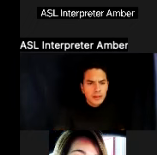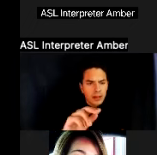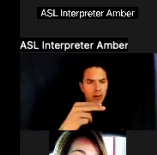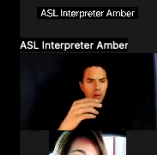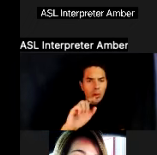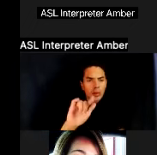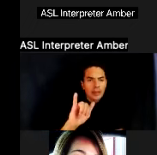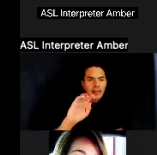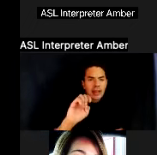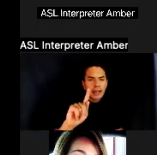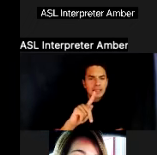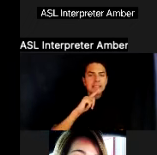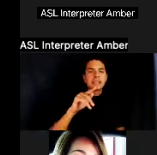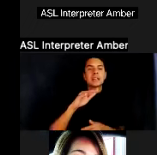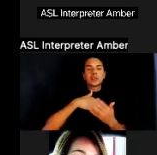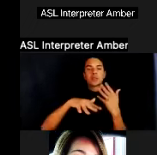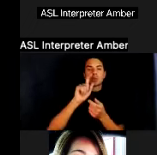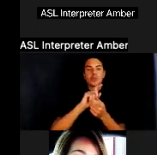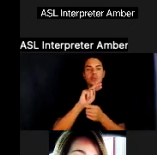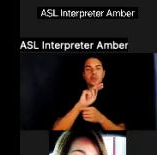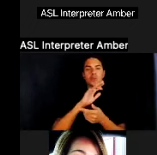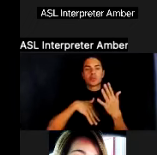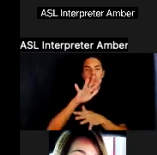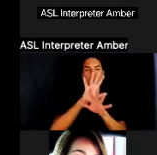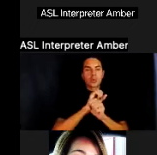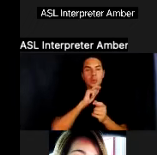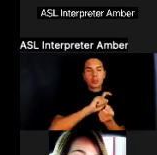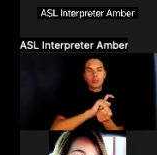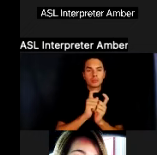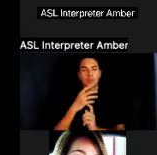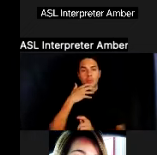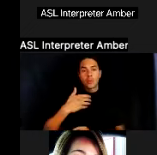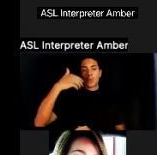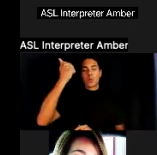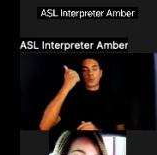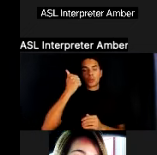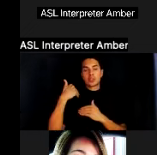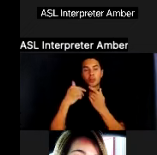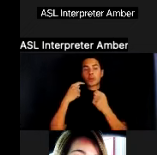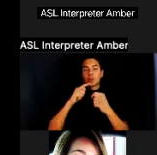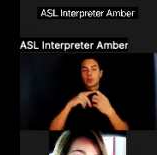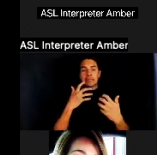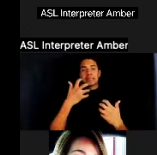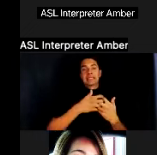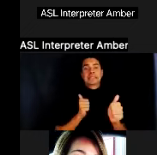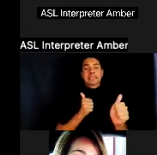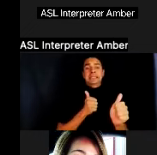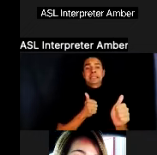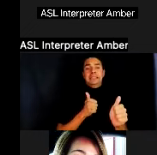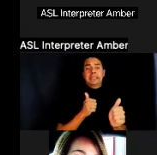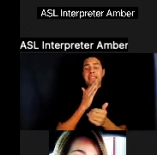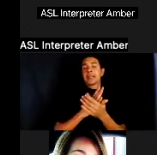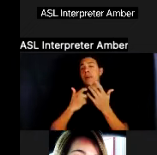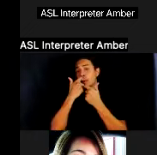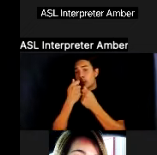social norms are evolving so quickly in this era. I feel like the older generation is trying to adapt And there are some that are interested in learning and growing, but there